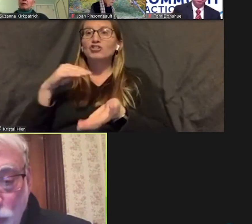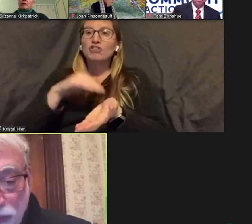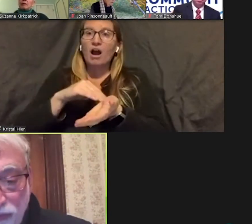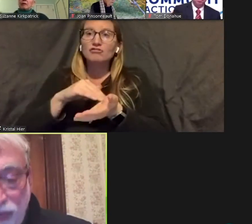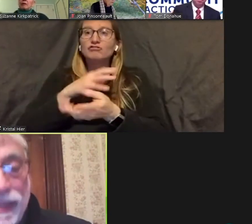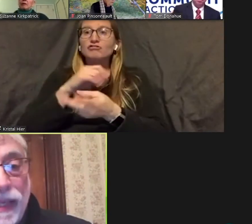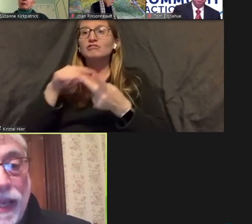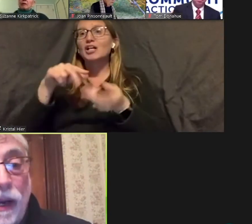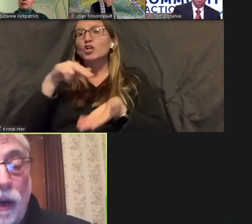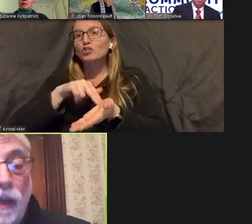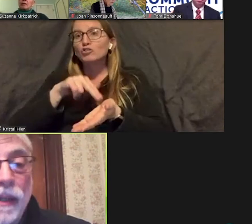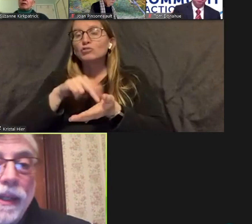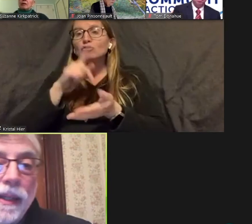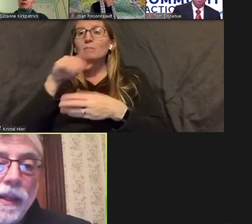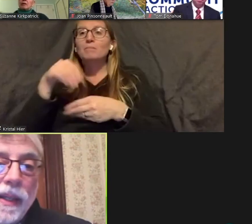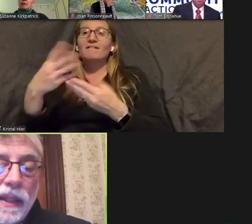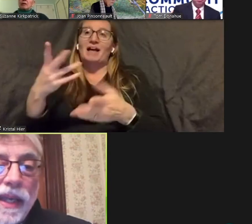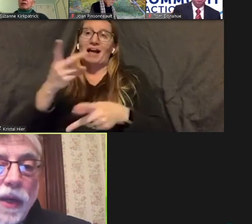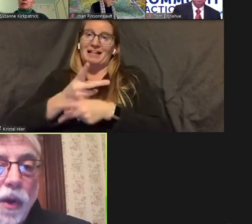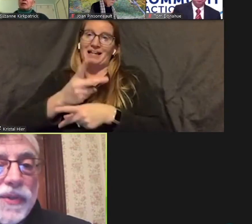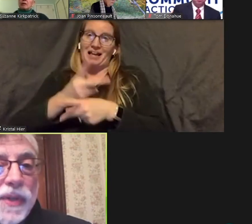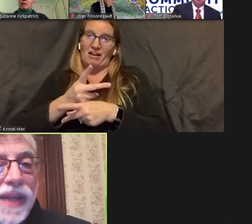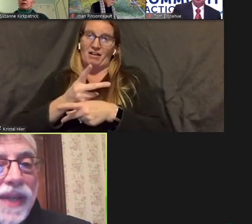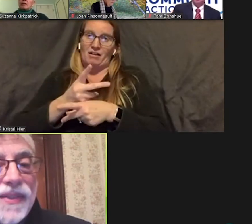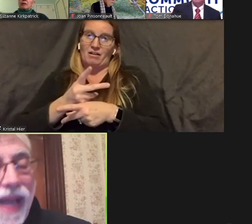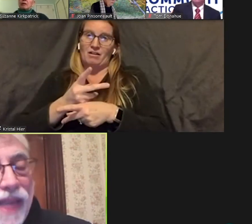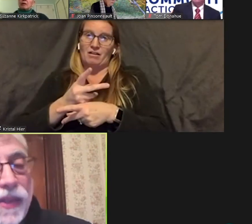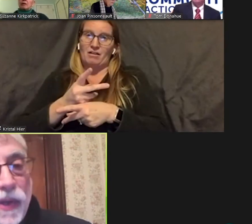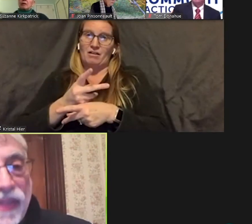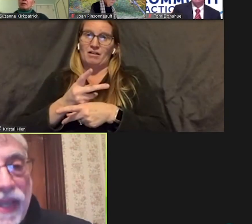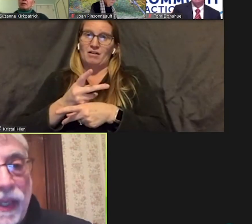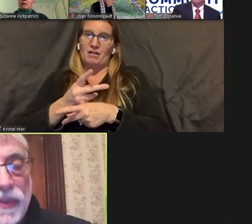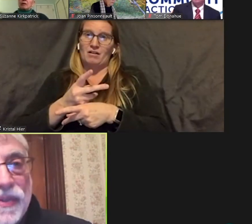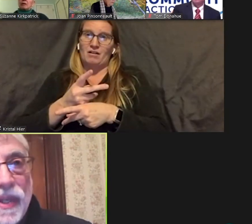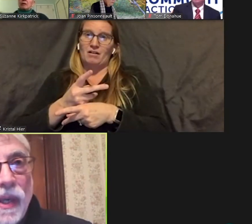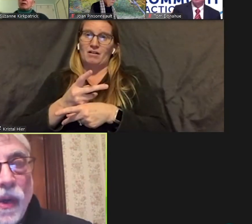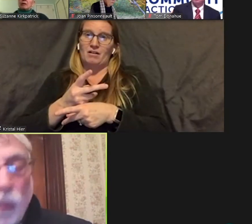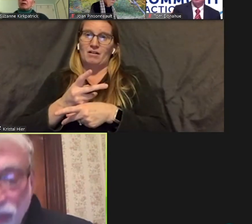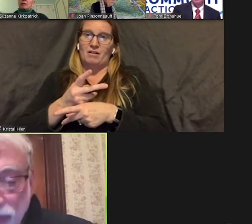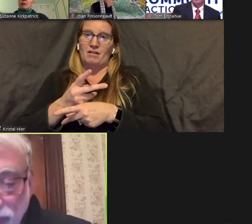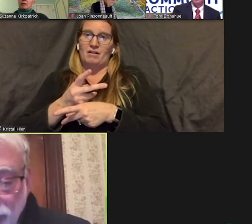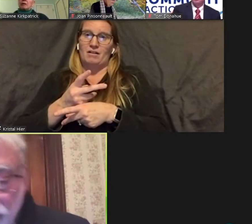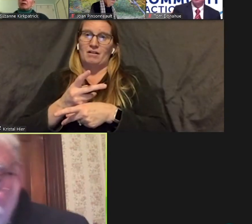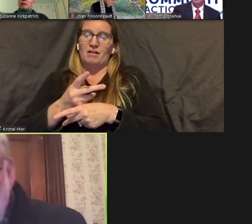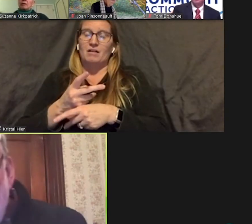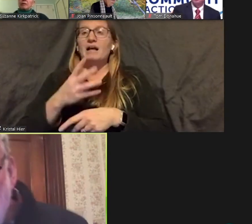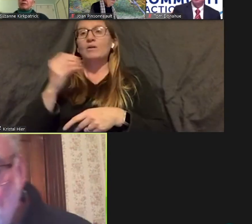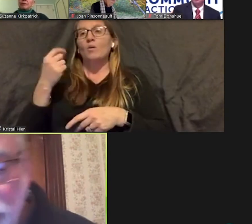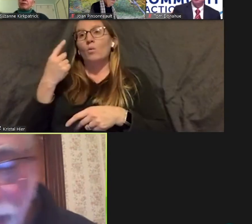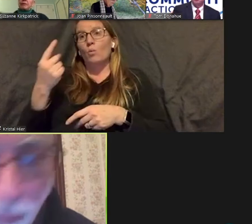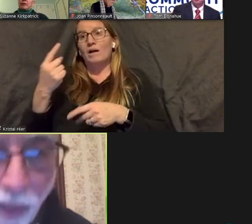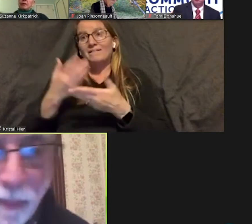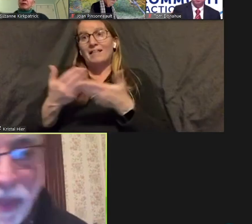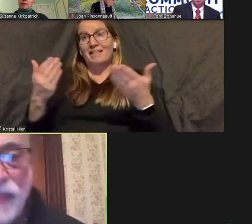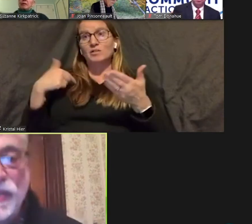nurses who provide the care. one of the things that we do is we help our